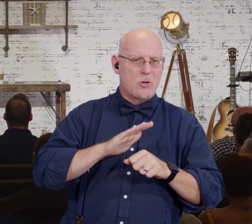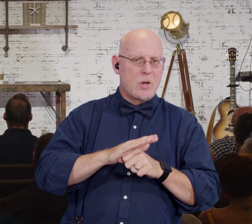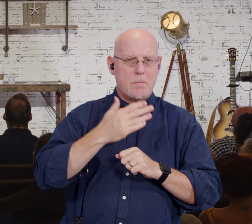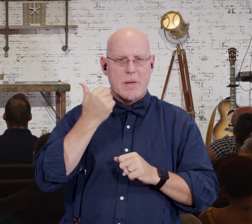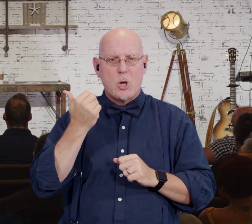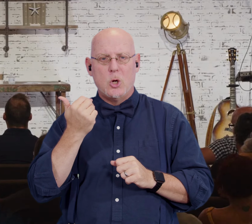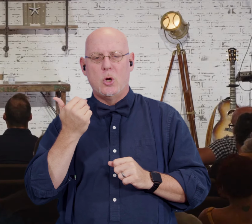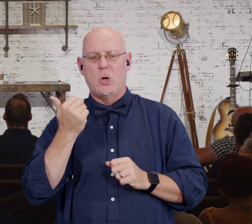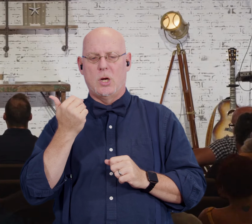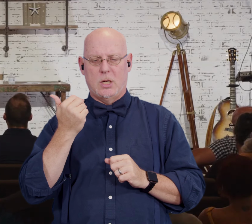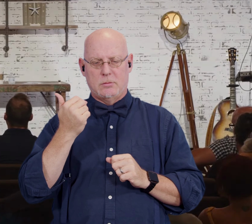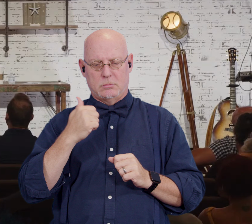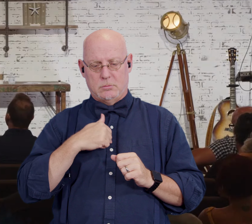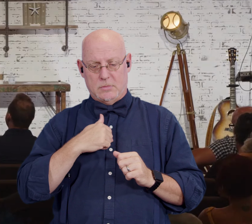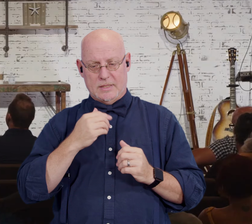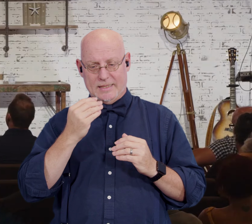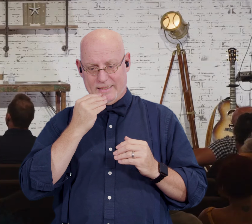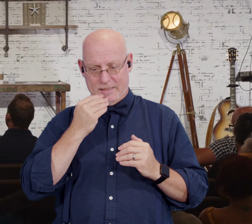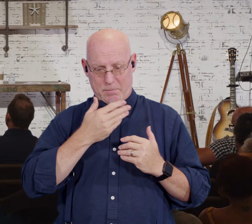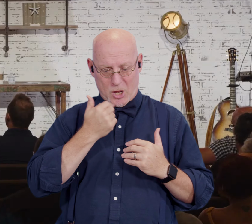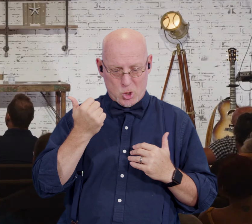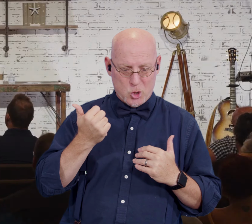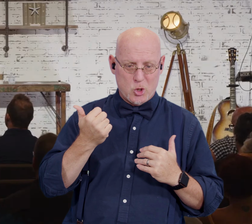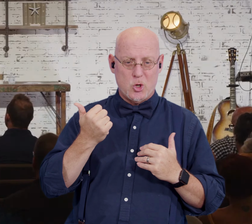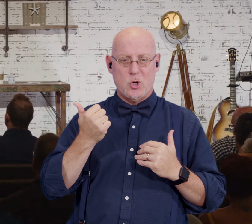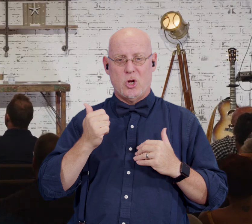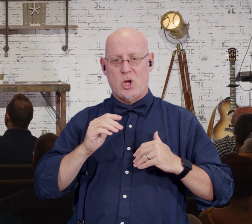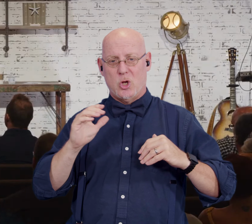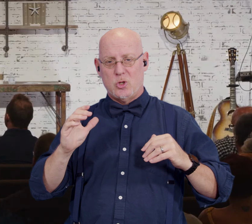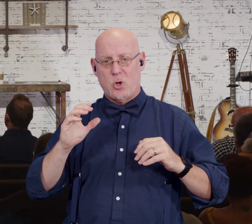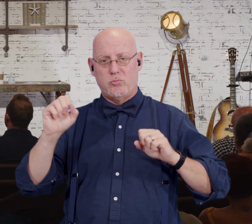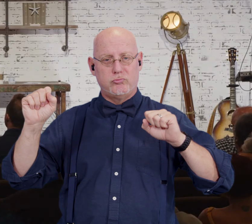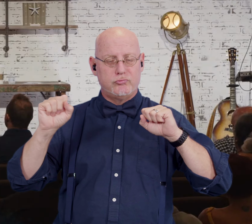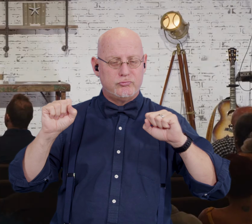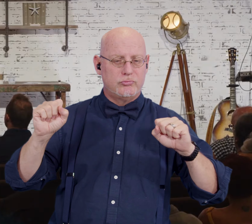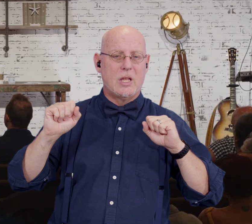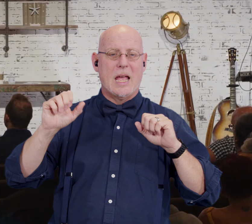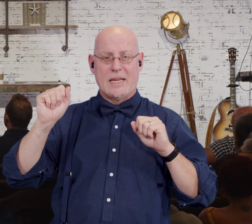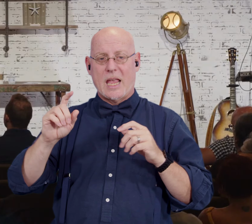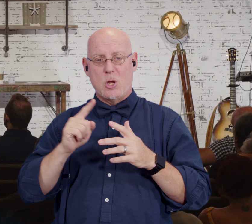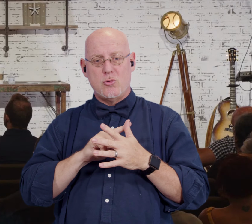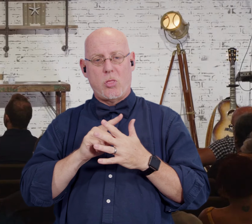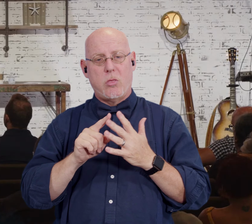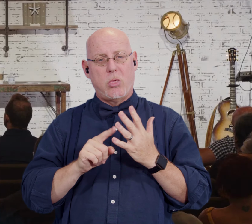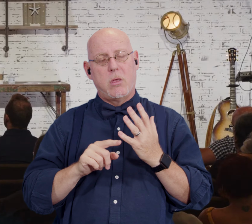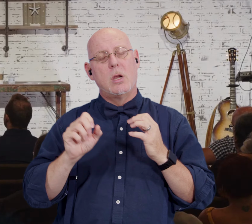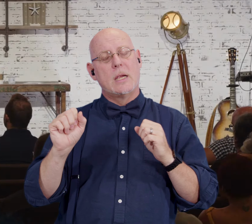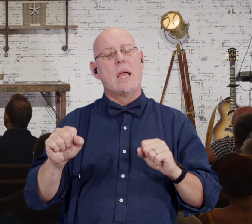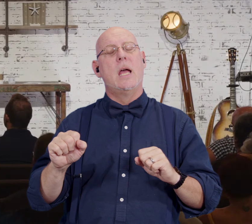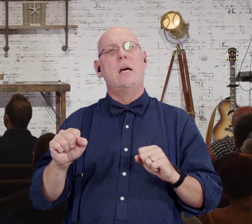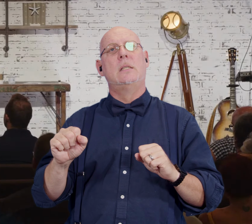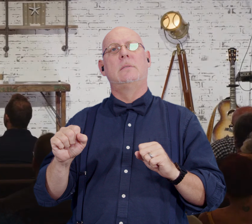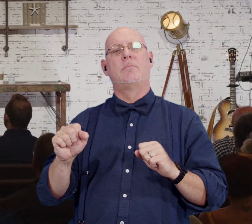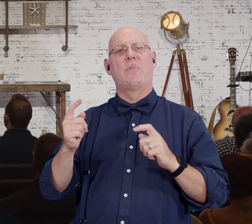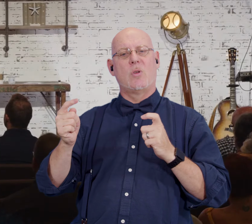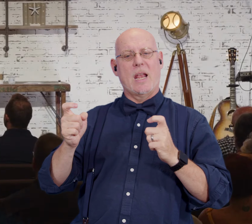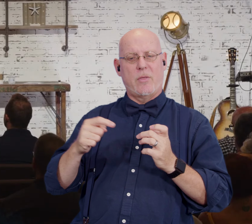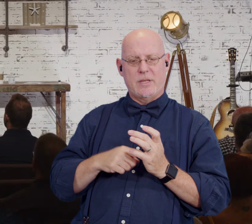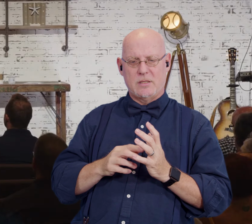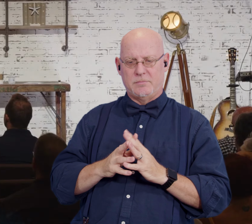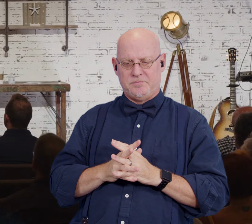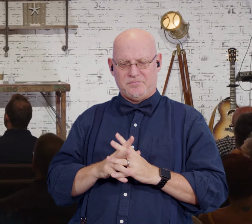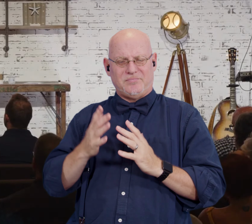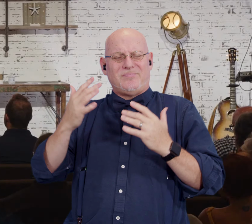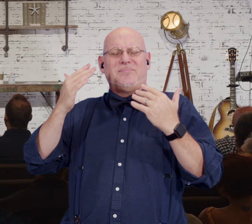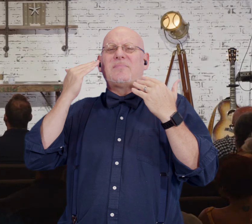stress better. I can eat cleaner. I can do cardio and workout. I can do these things to try to deal with this.